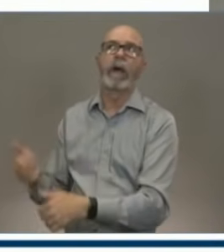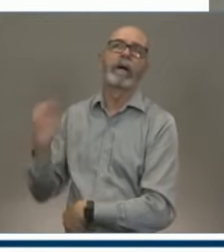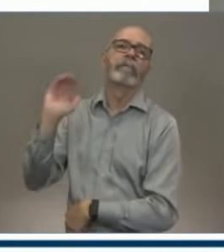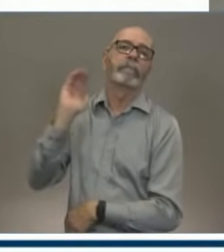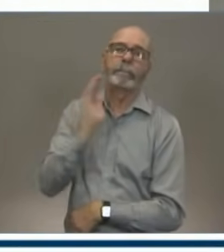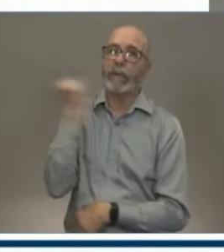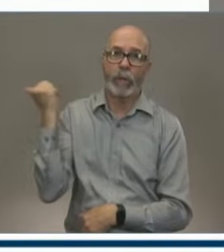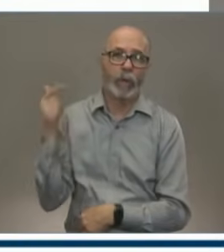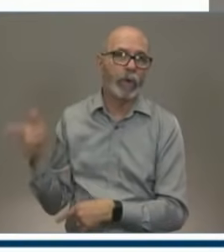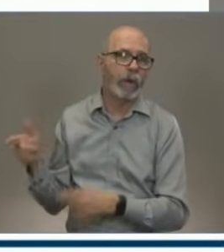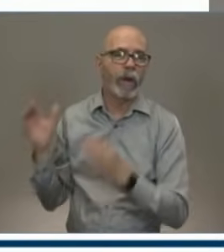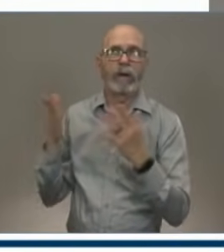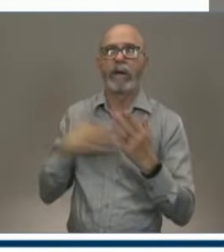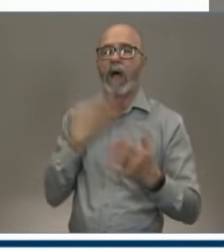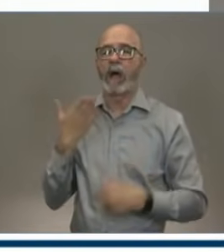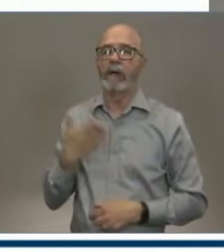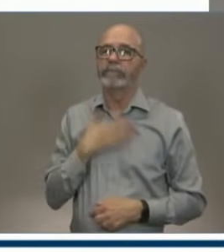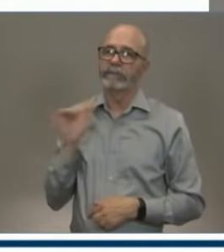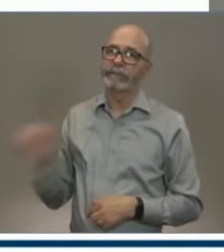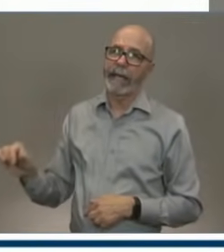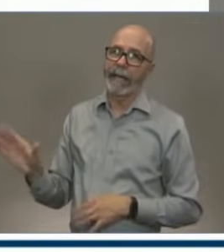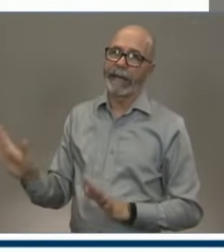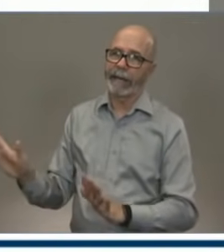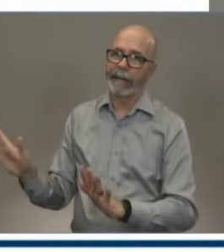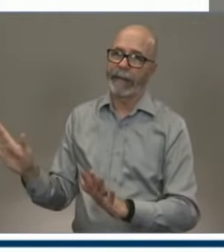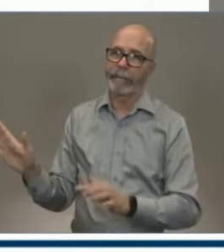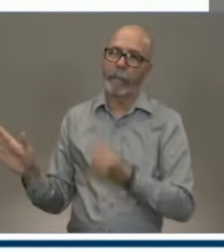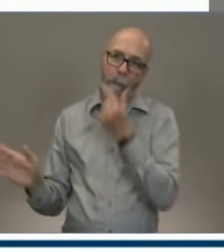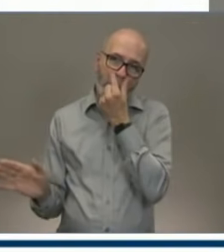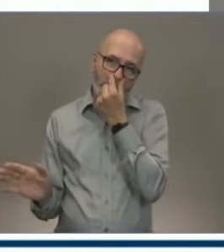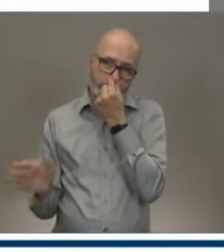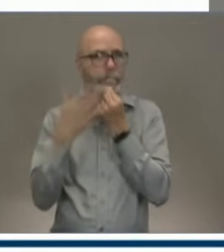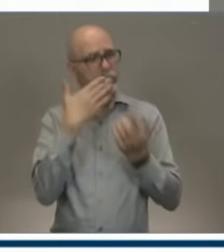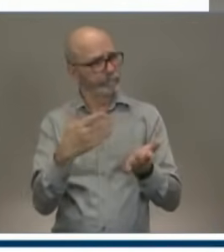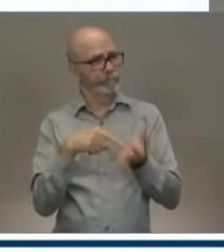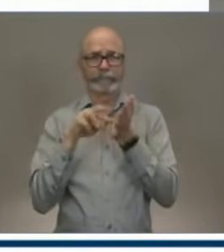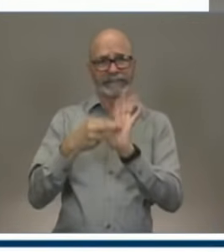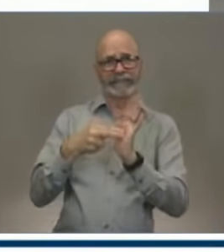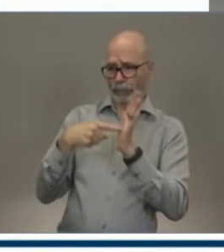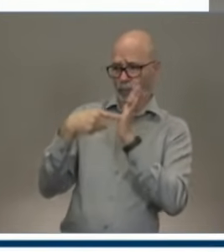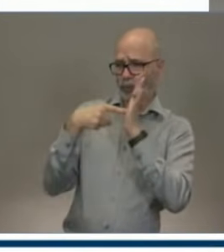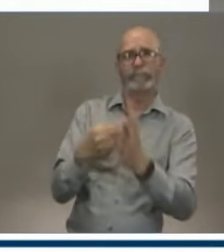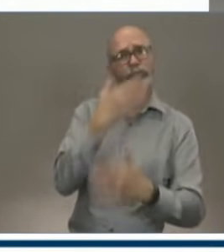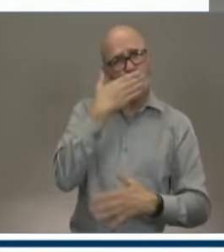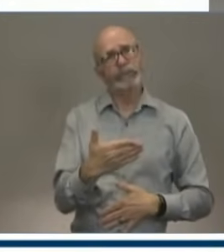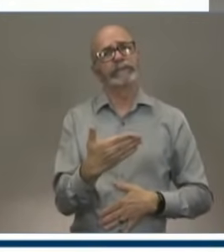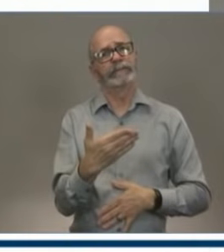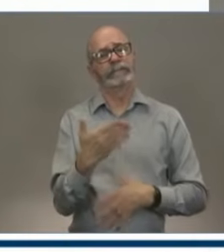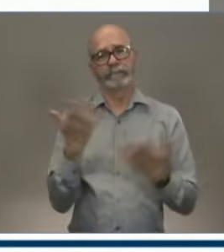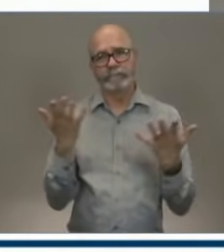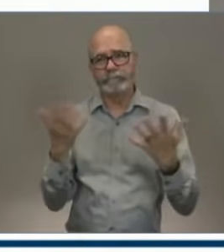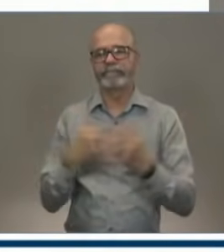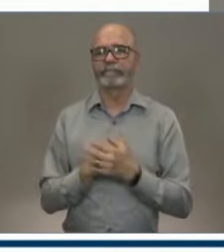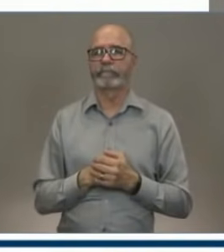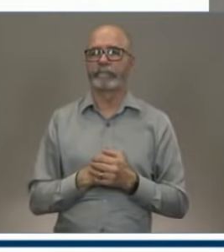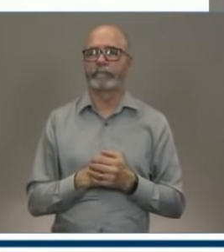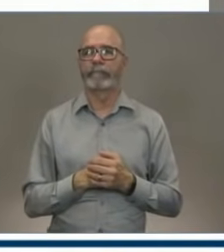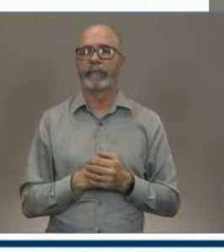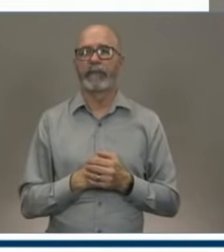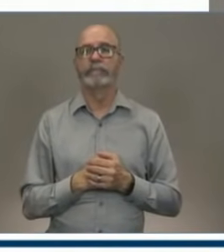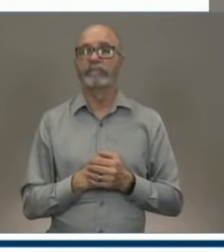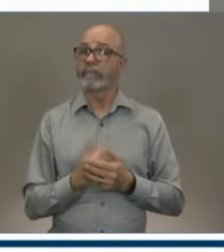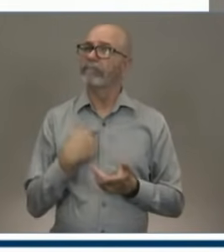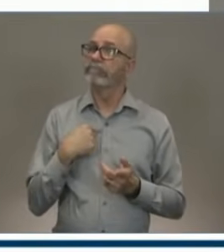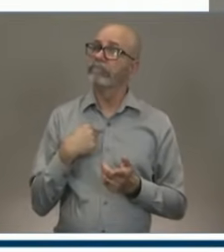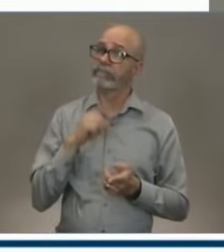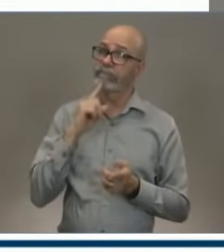were infectious. So the program is working, I'm very pleased. By all